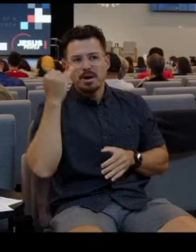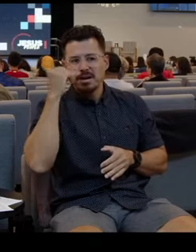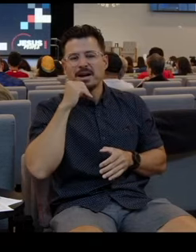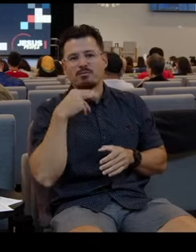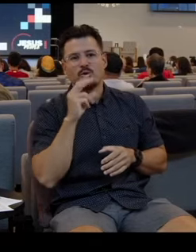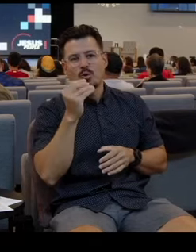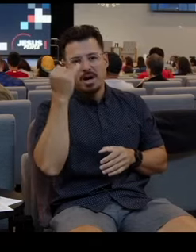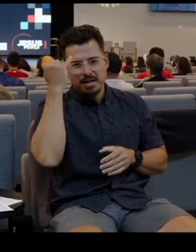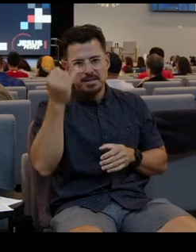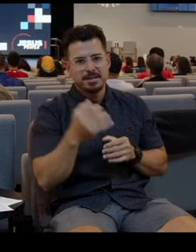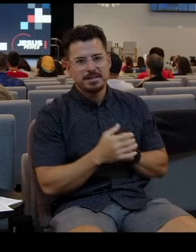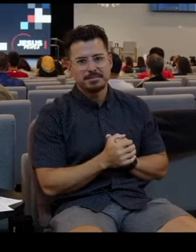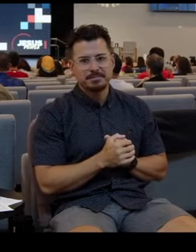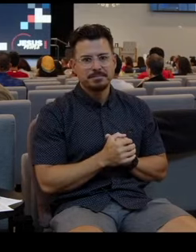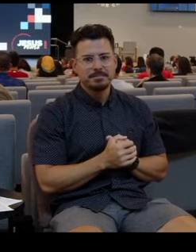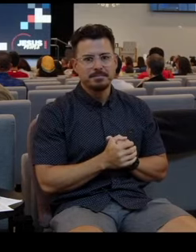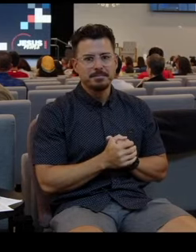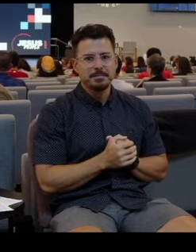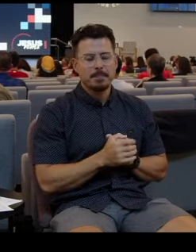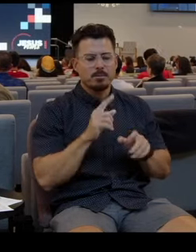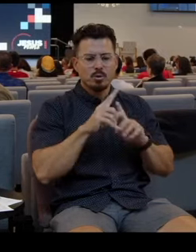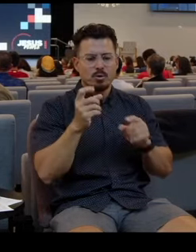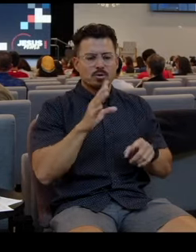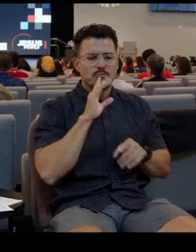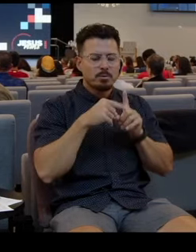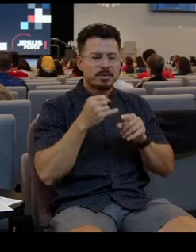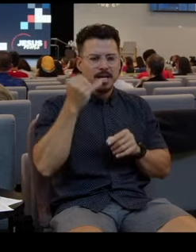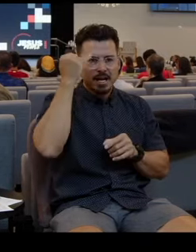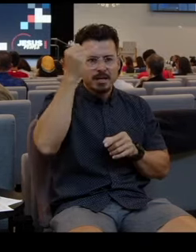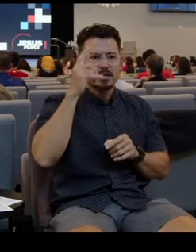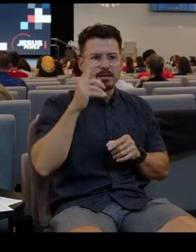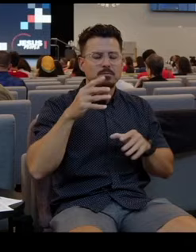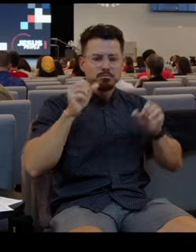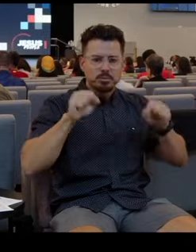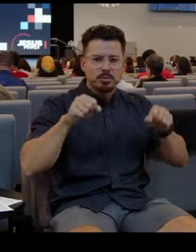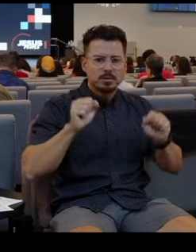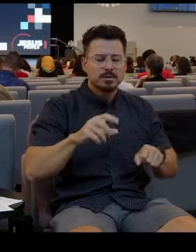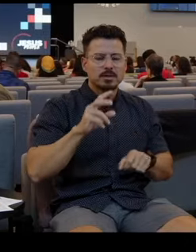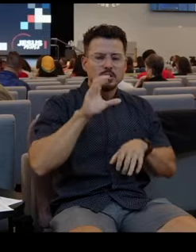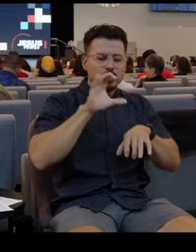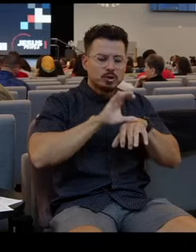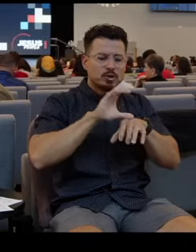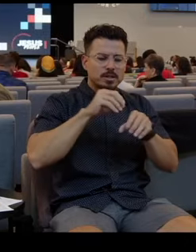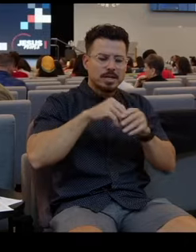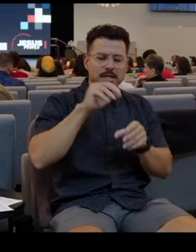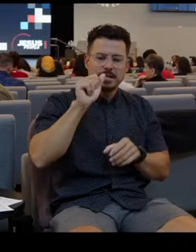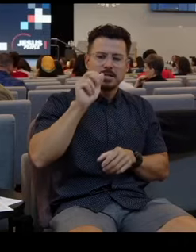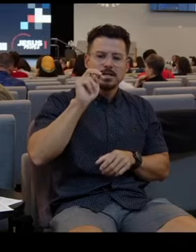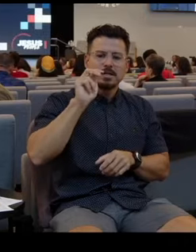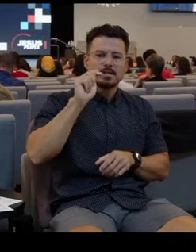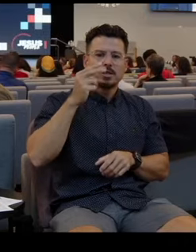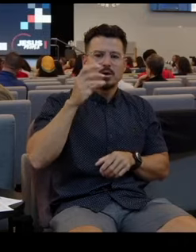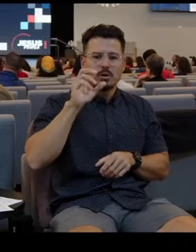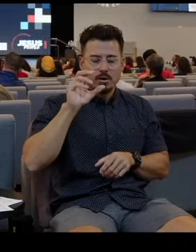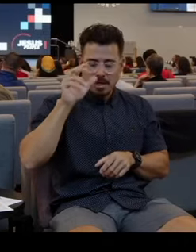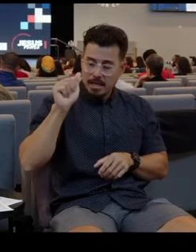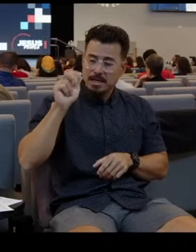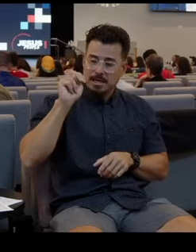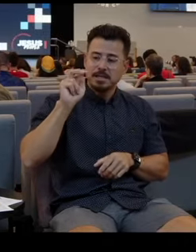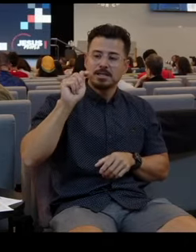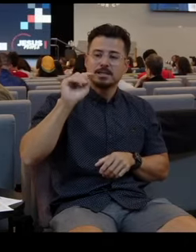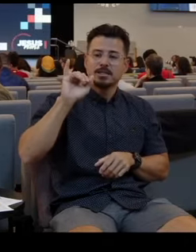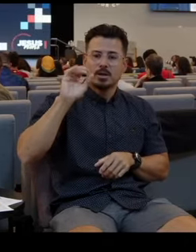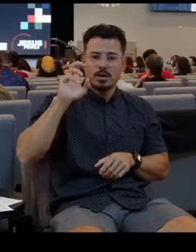And this idea of the potential. So, I just read about the church at Antioch. This is the first notable work.